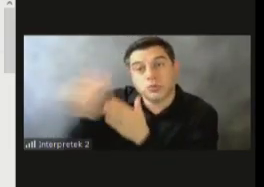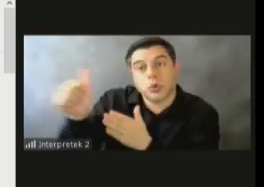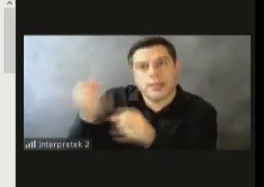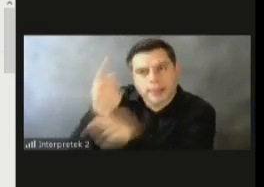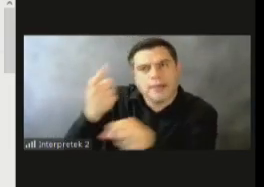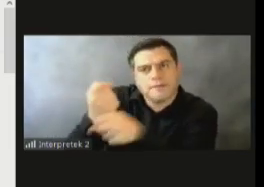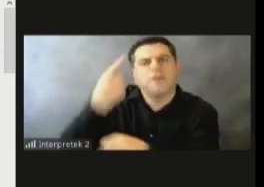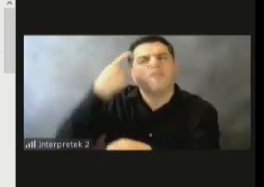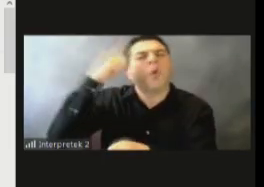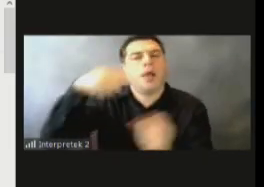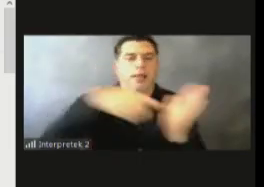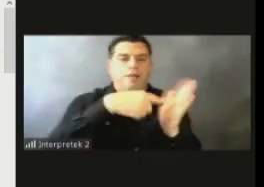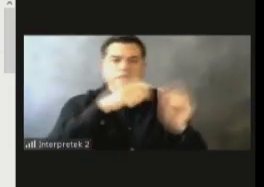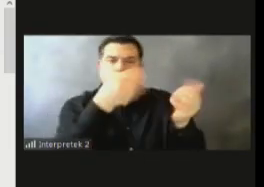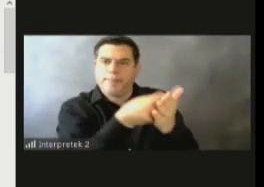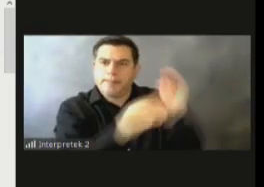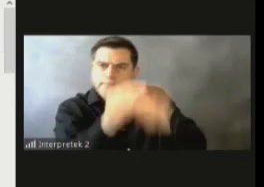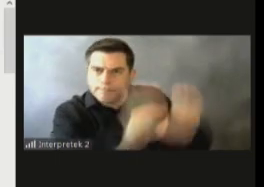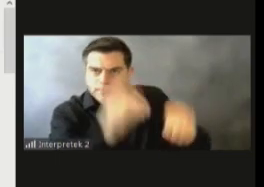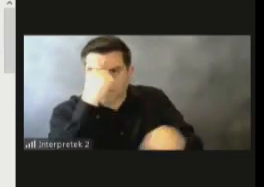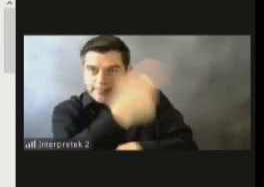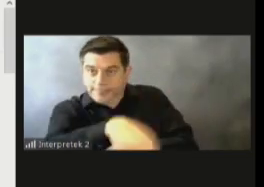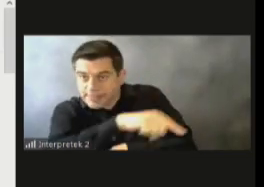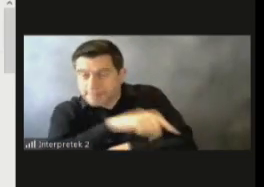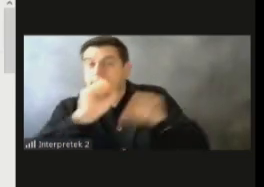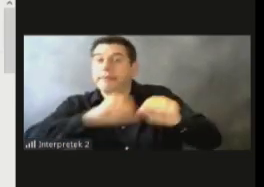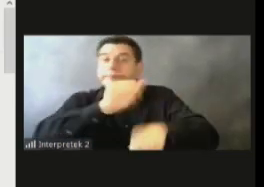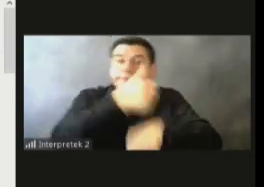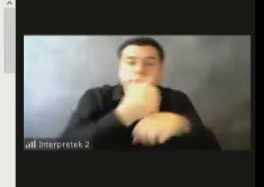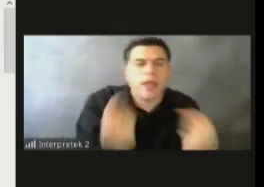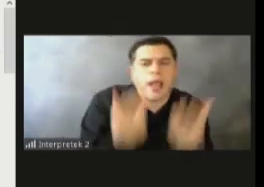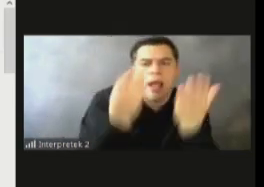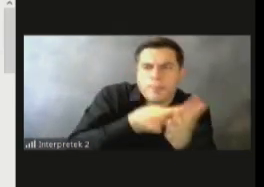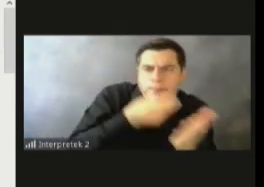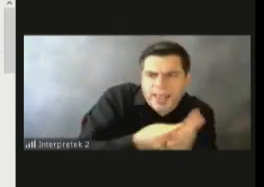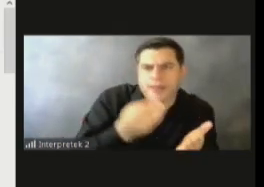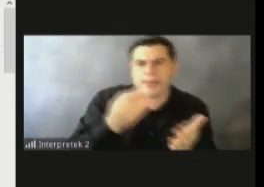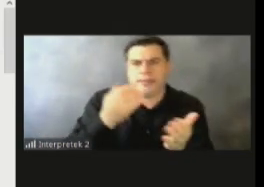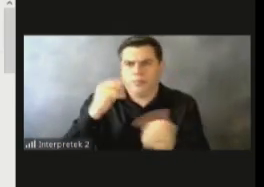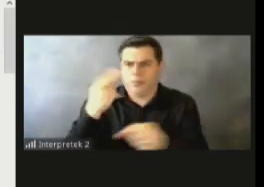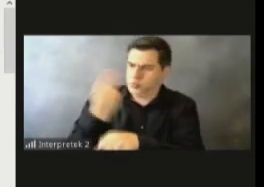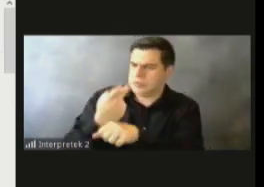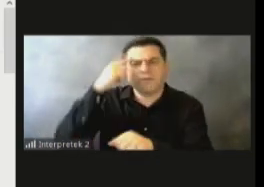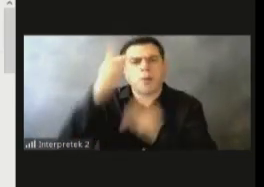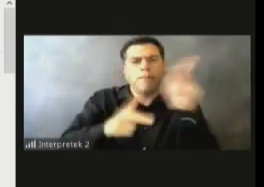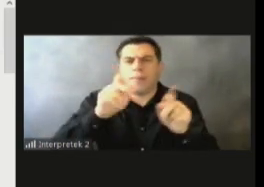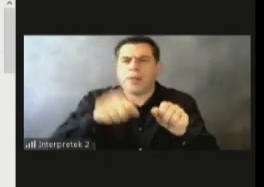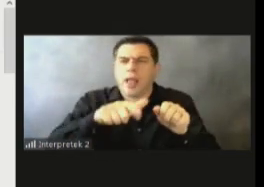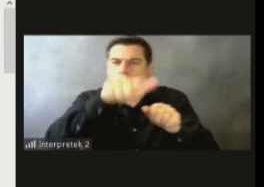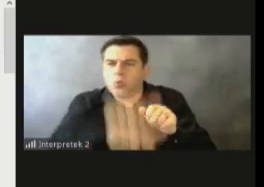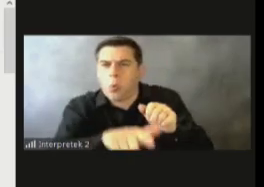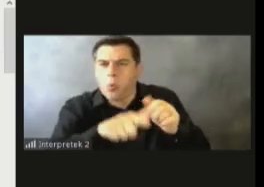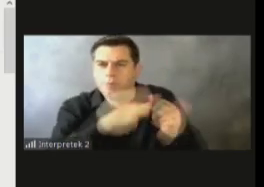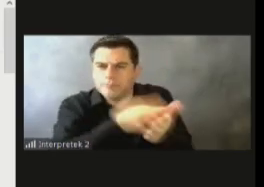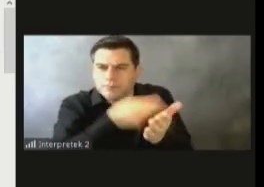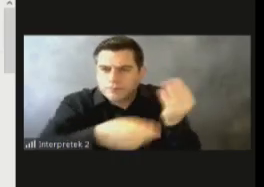the city could put towards these goals, what city could use the funds for, and overall just how to use GR to supplement state and